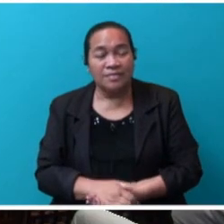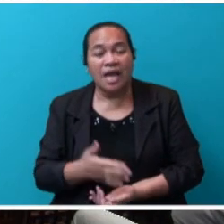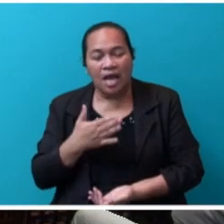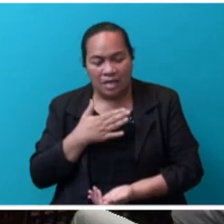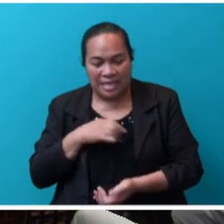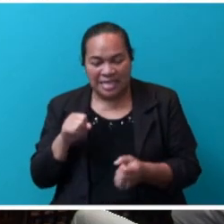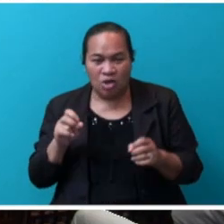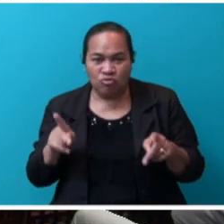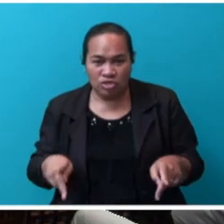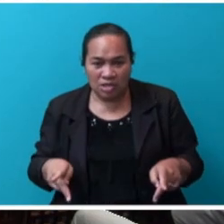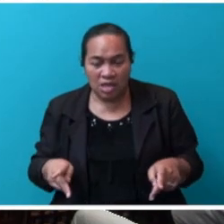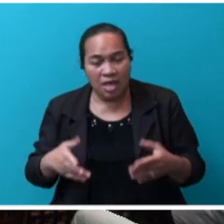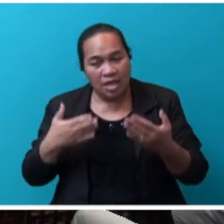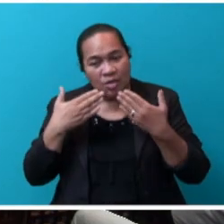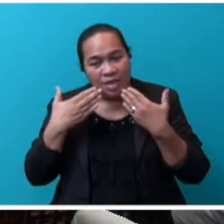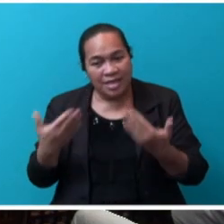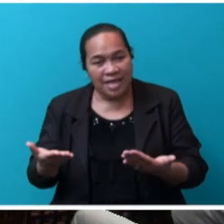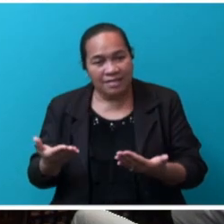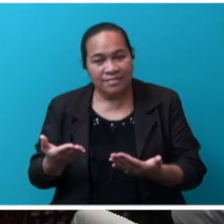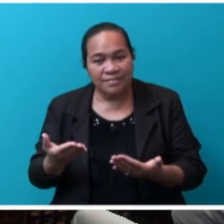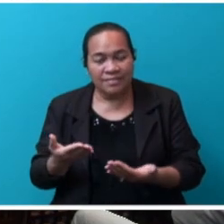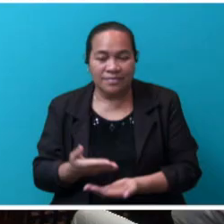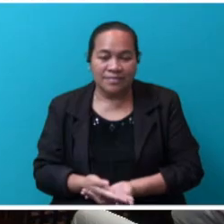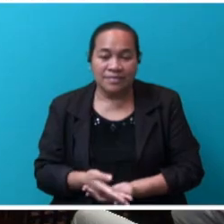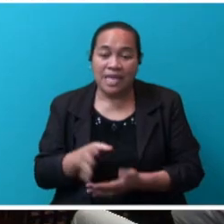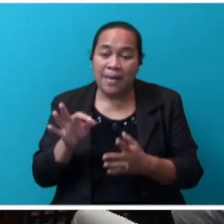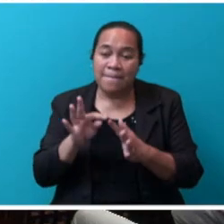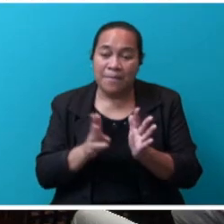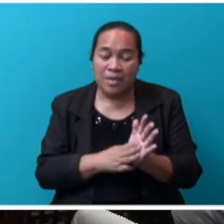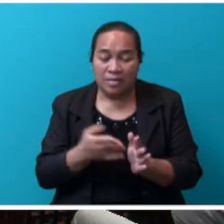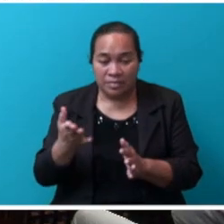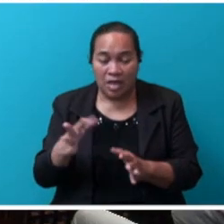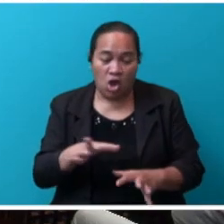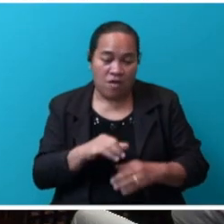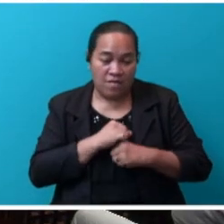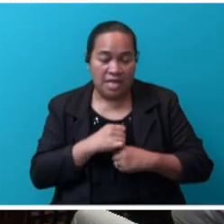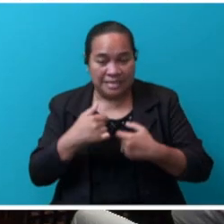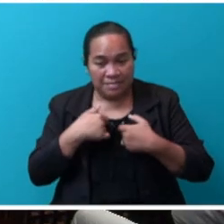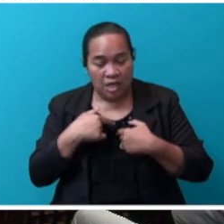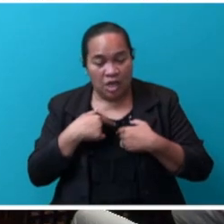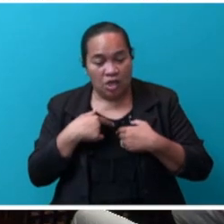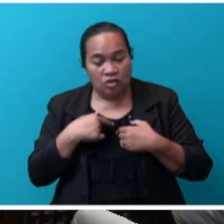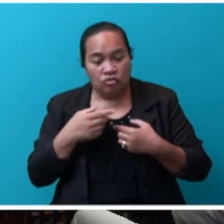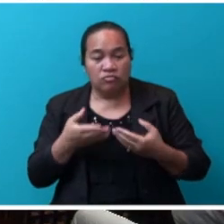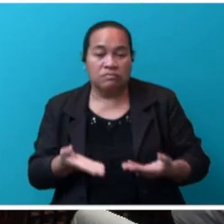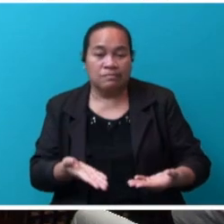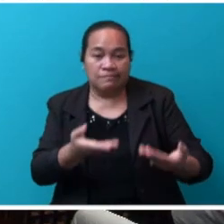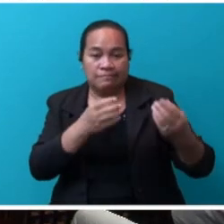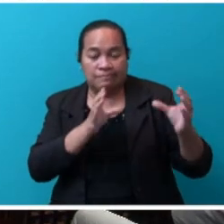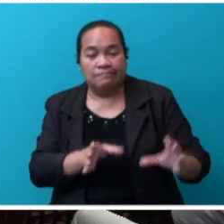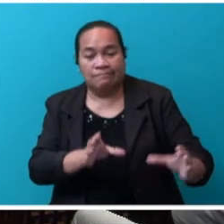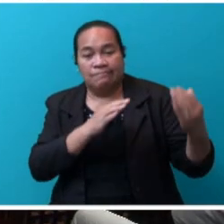this opportunity to thank Honorable Prime Minister for his confidence in me to take over this role.